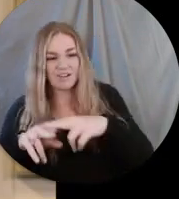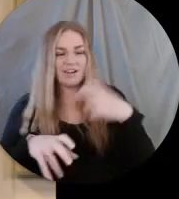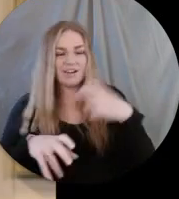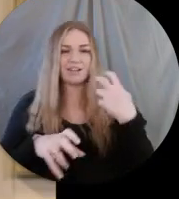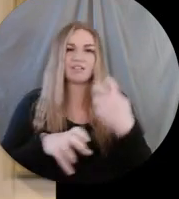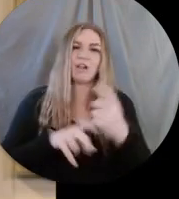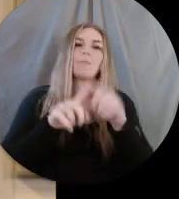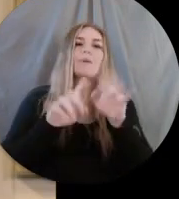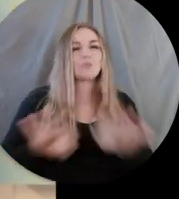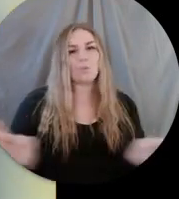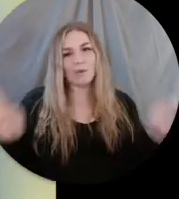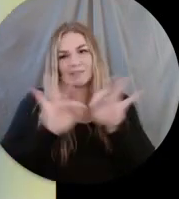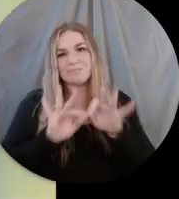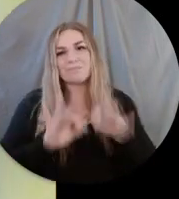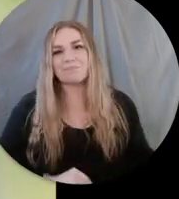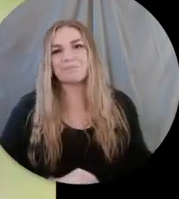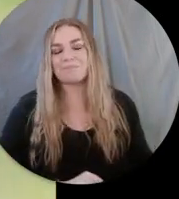it's so worth it.